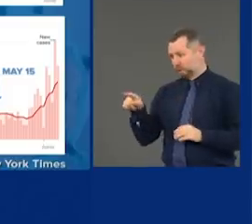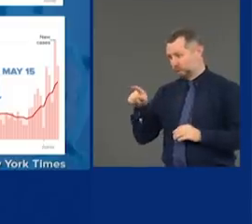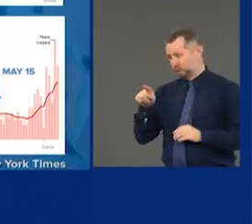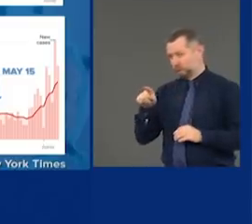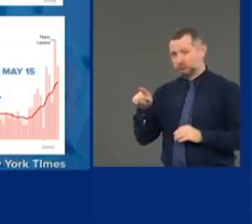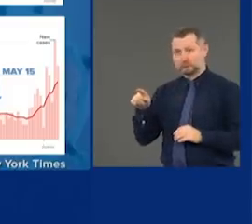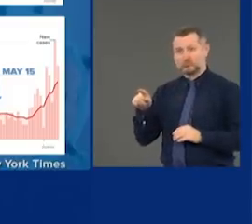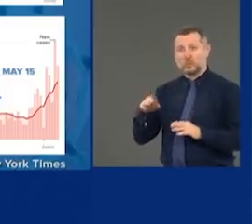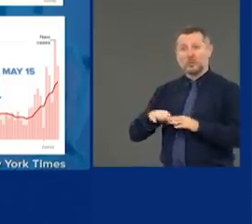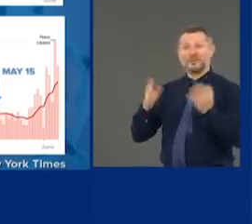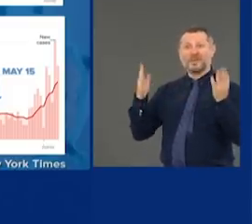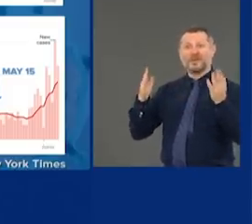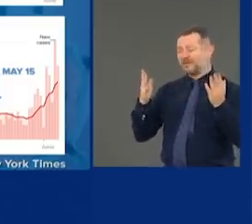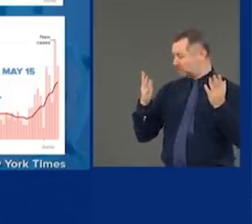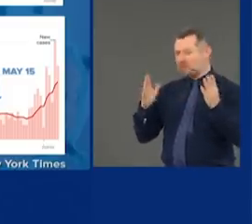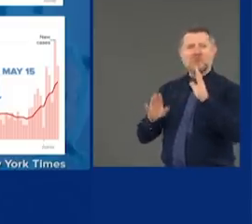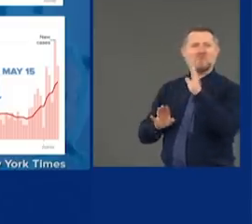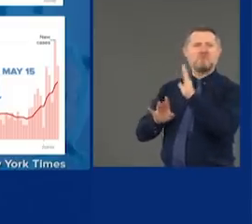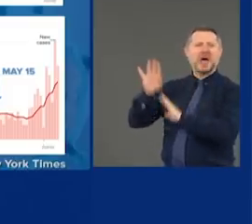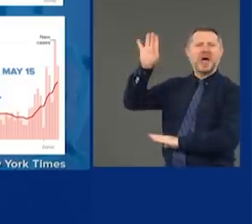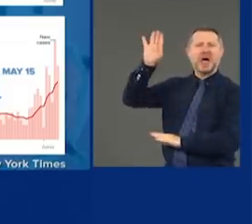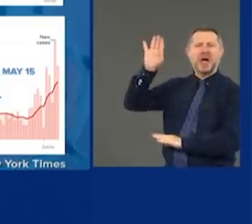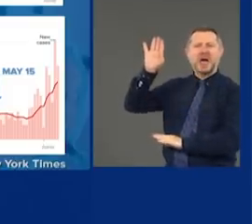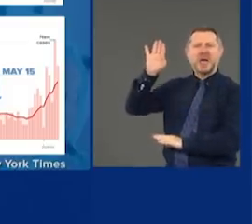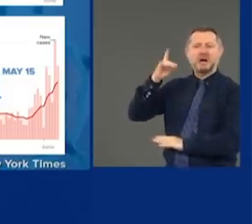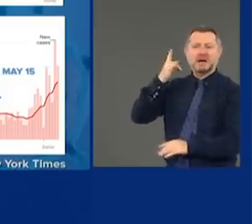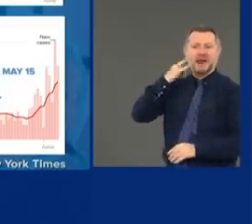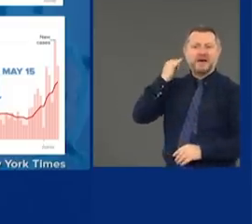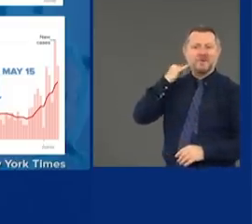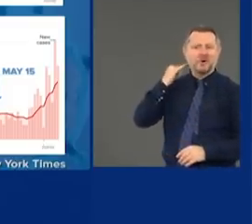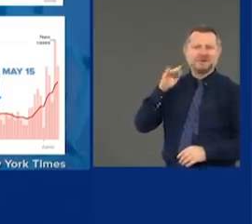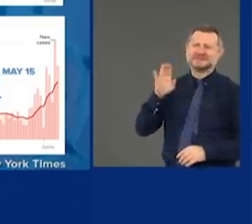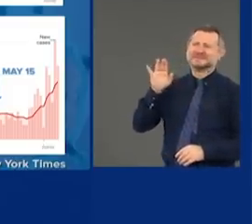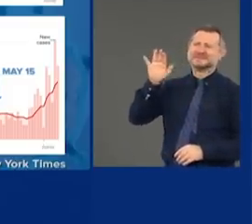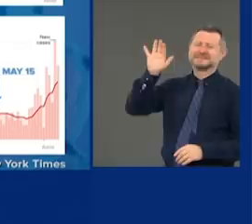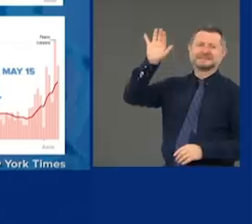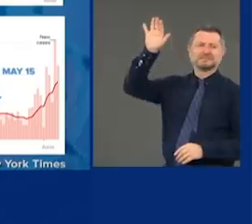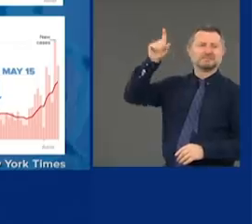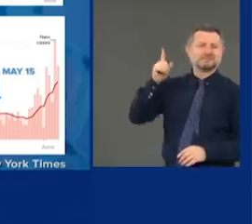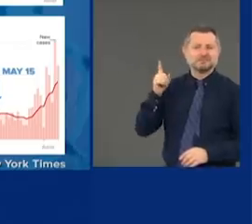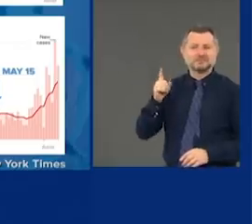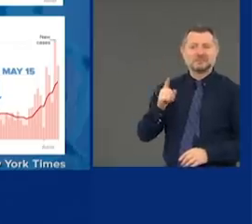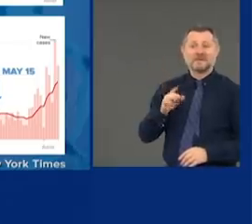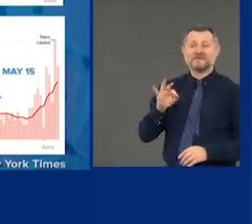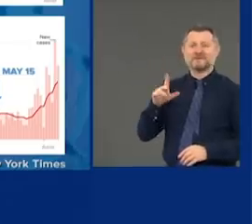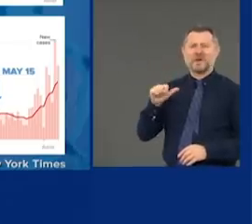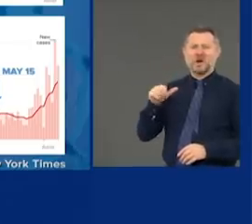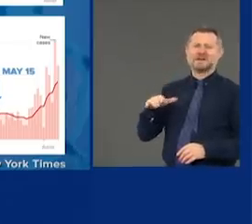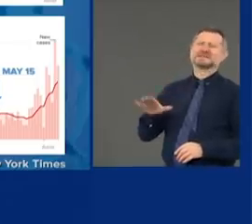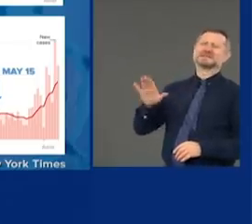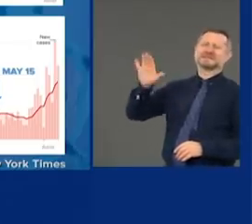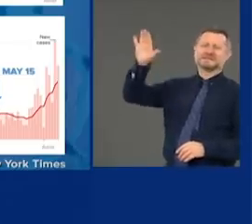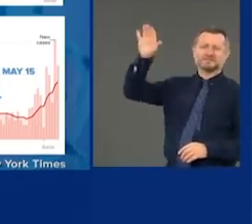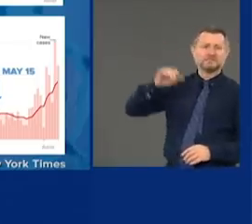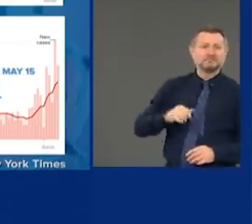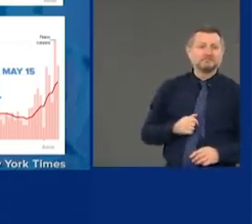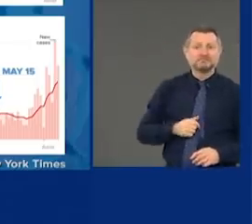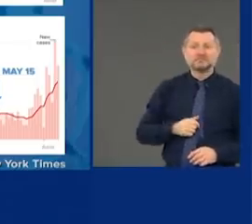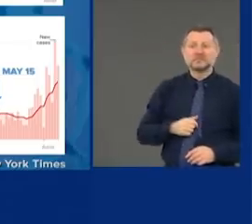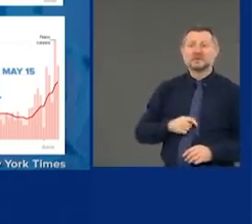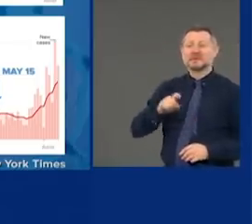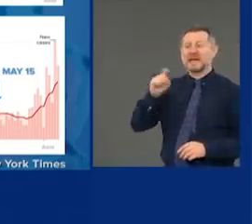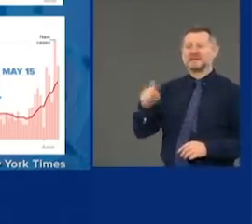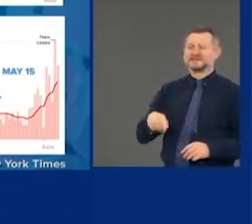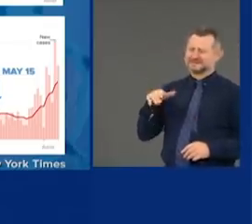up. California, the numbers are going up. Florida, the numbers are going up. Texas, the